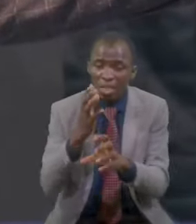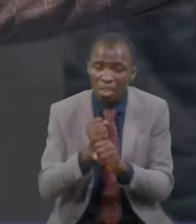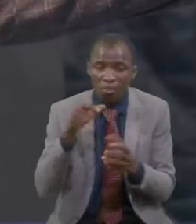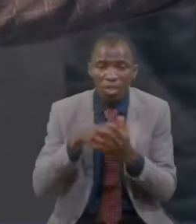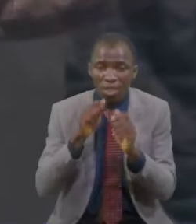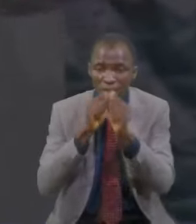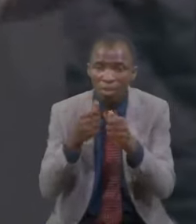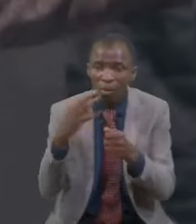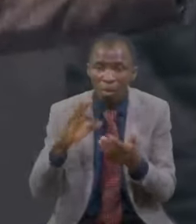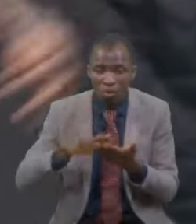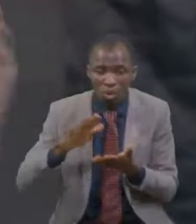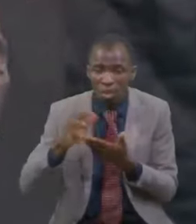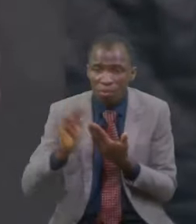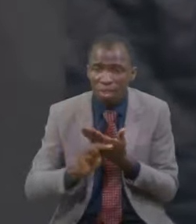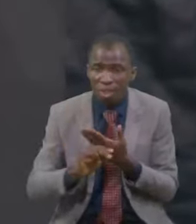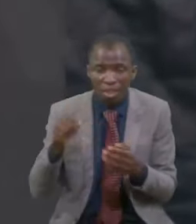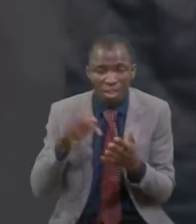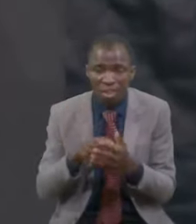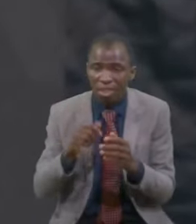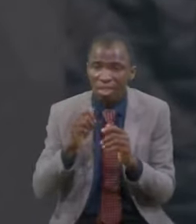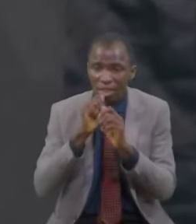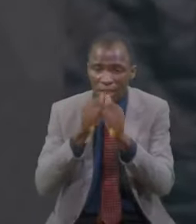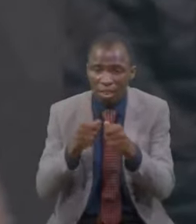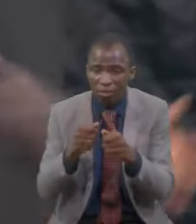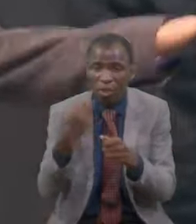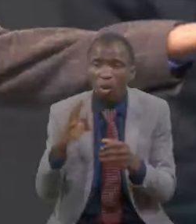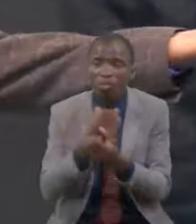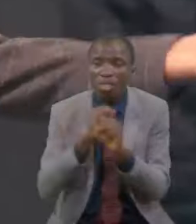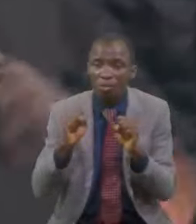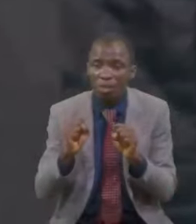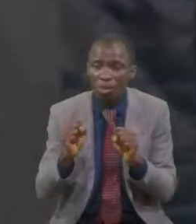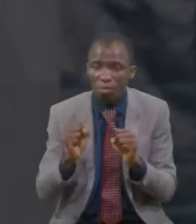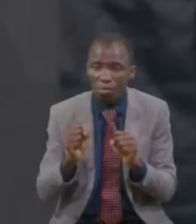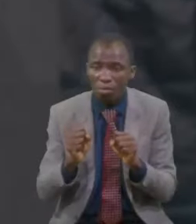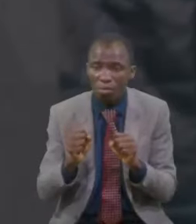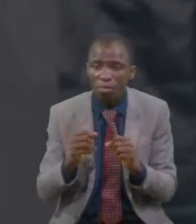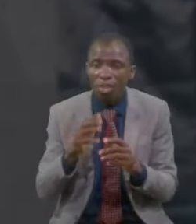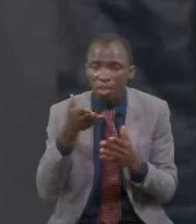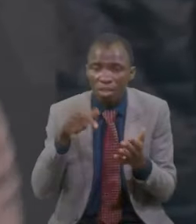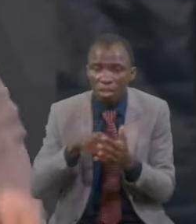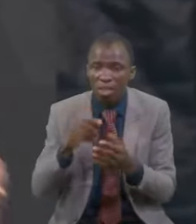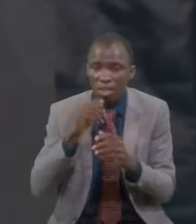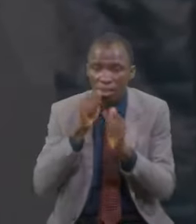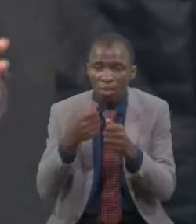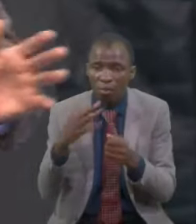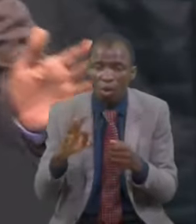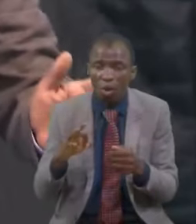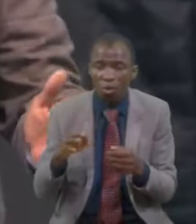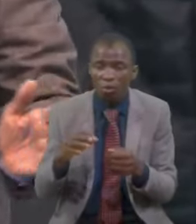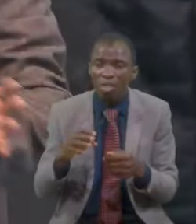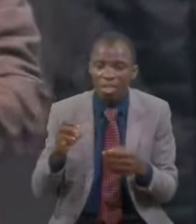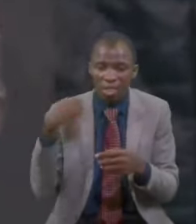forgiveness, this gift of salvation, this gift of eternal life. And I want